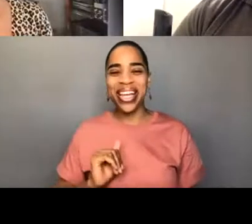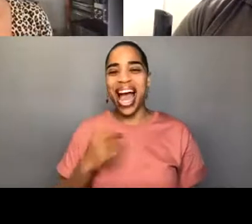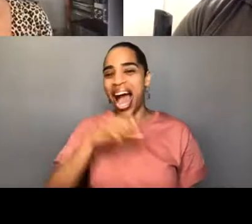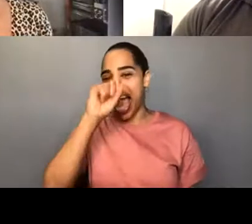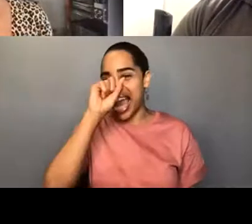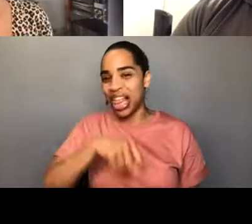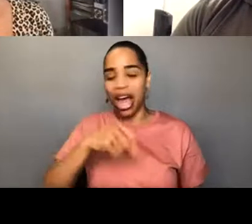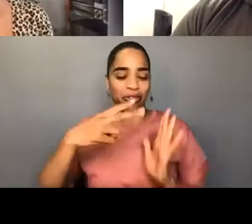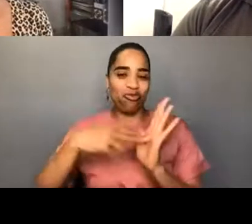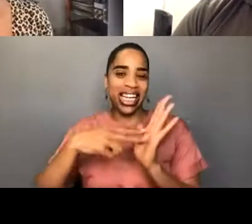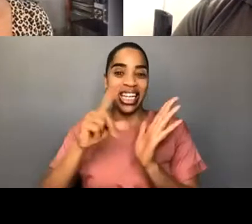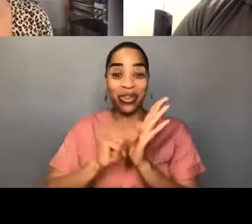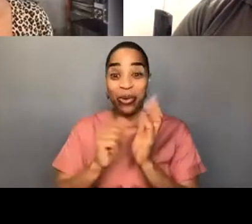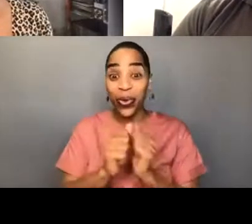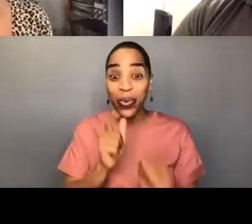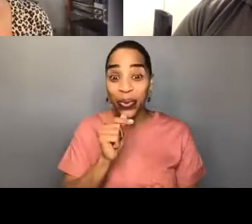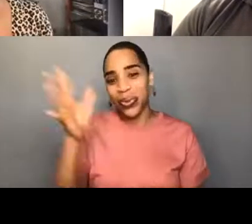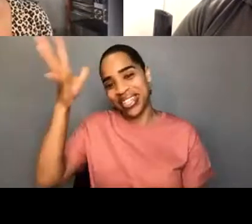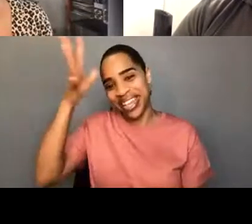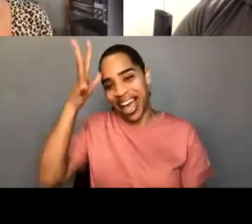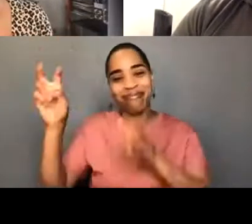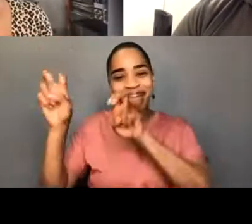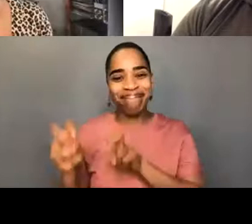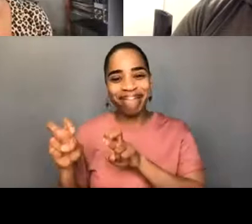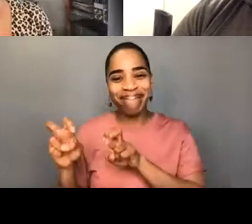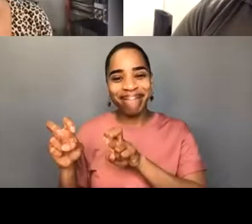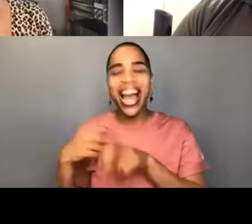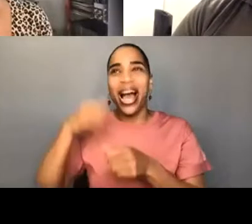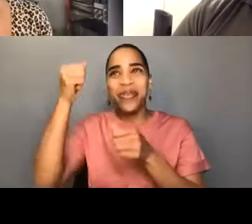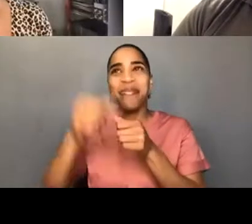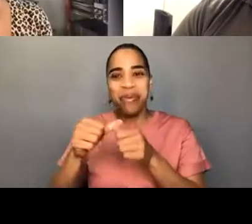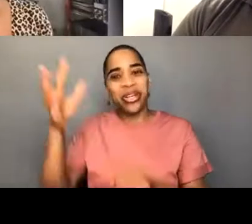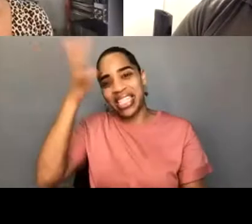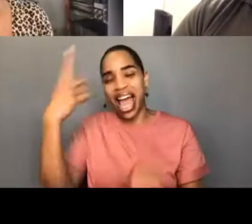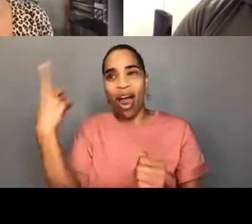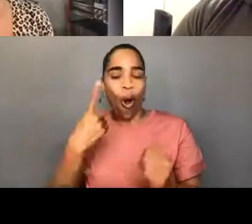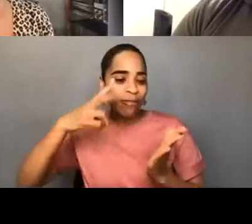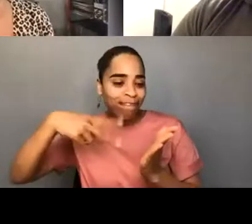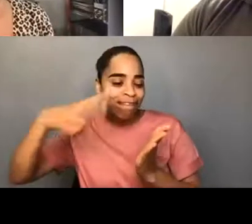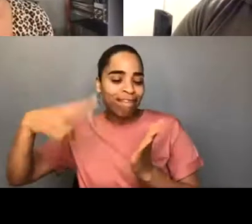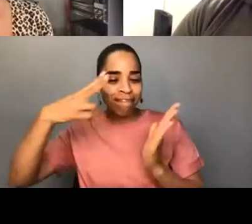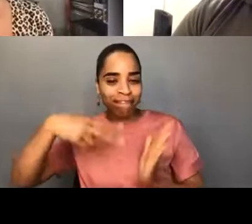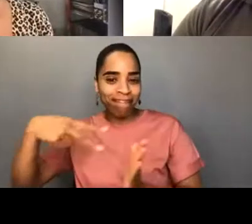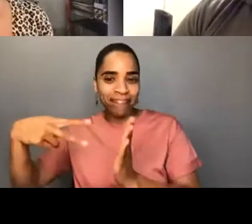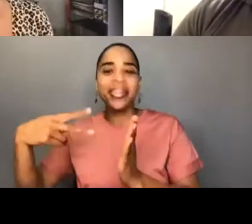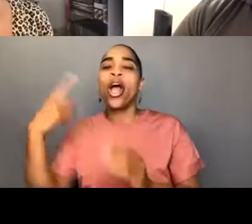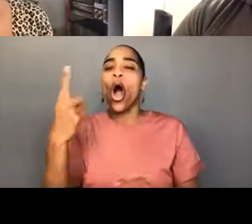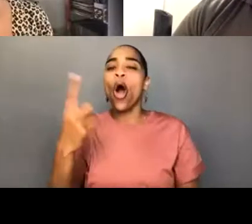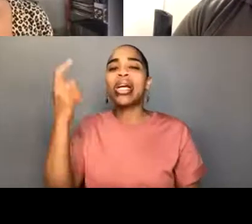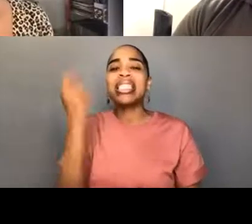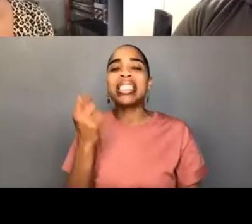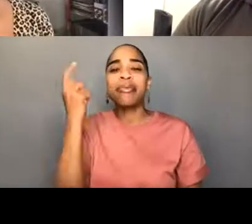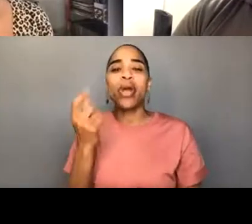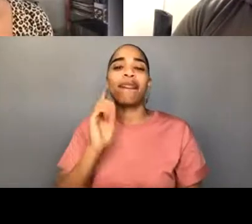reading the newspaper with my dad. Some of the earliest memories I have, my dad was an avid reader, and he always subscribed to our